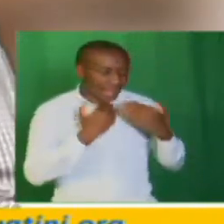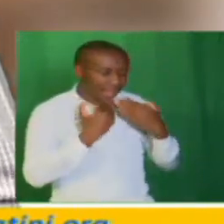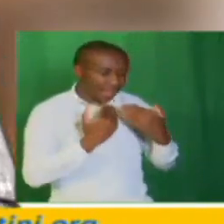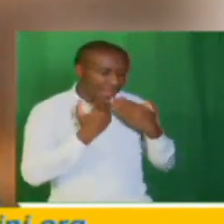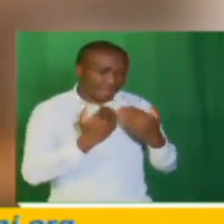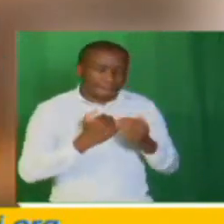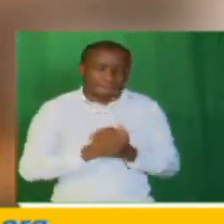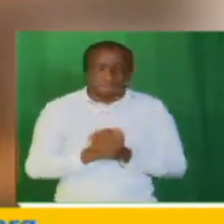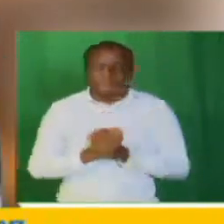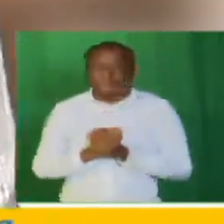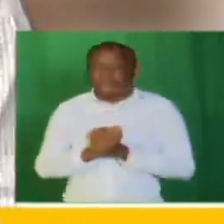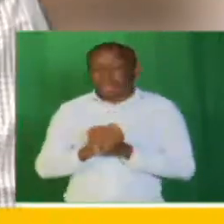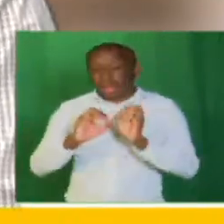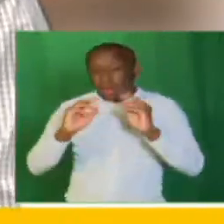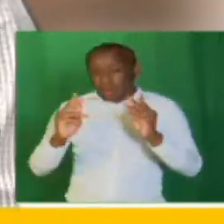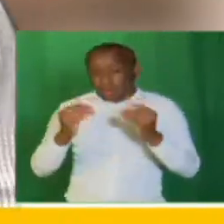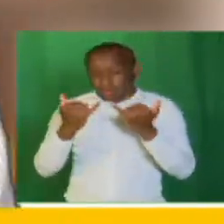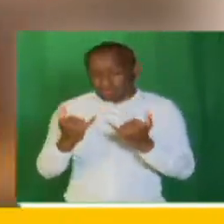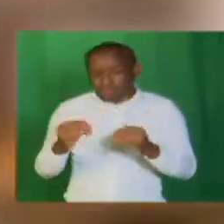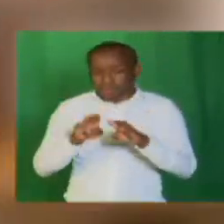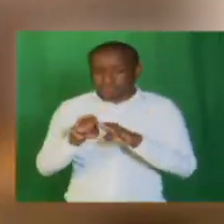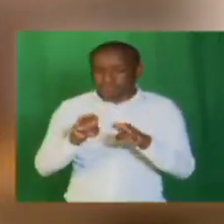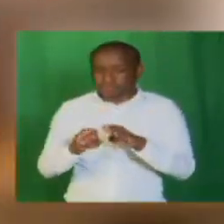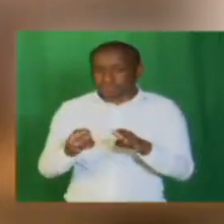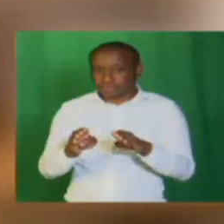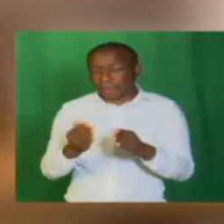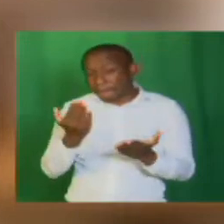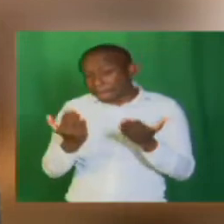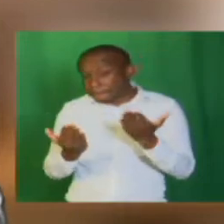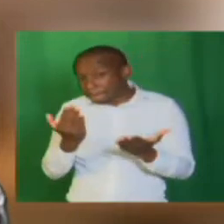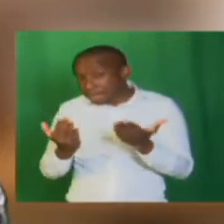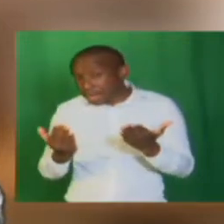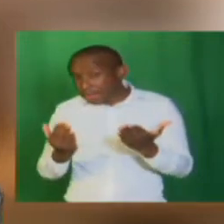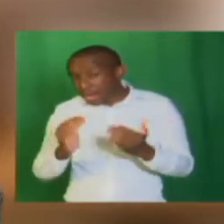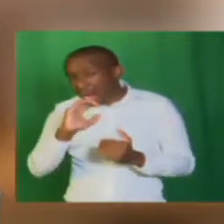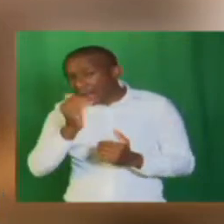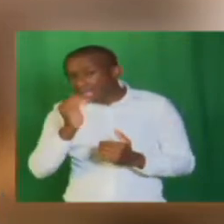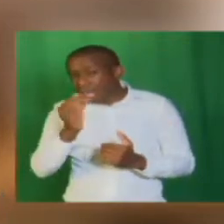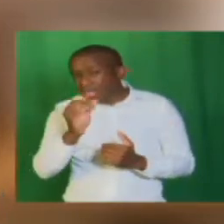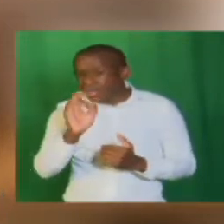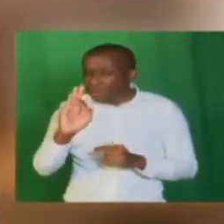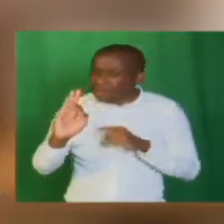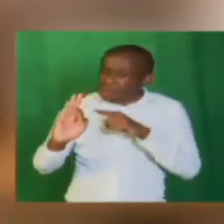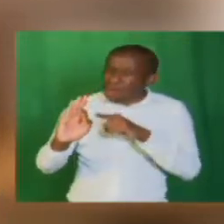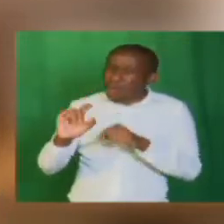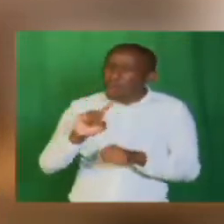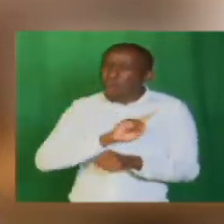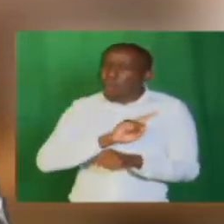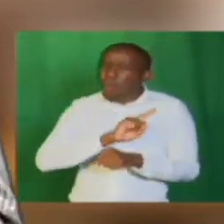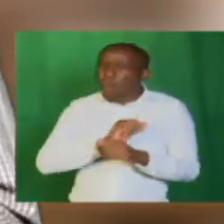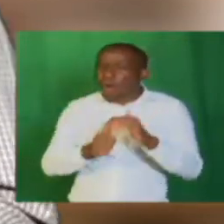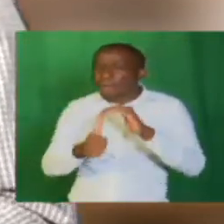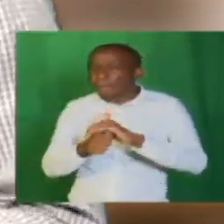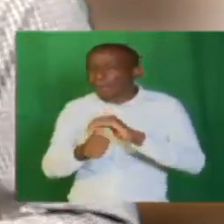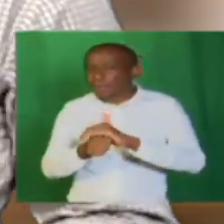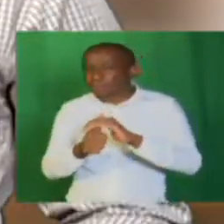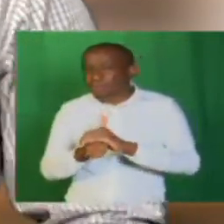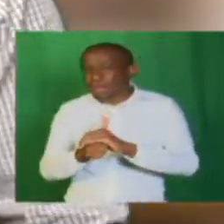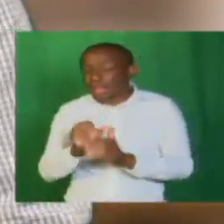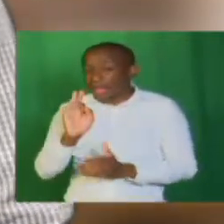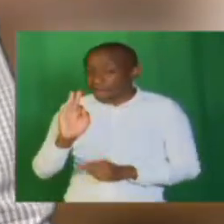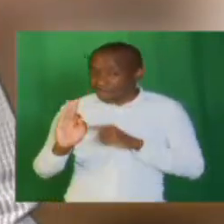guys. Okay, dear Lena, you may ask yourself as to why are functions important. So functions are